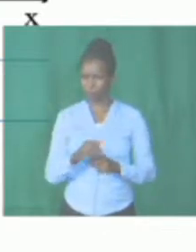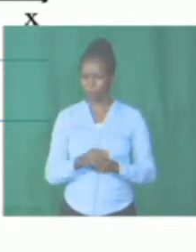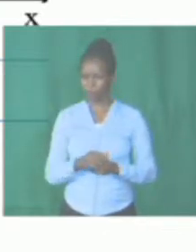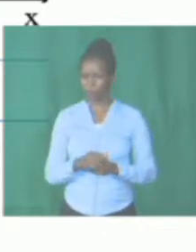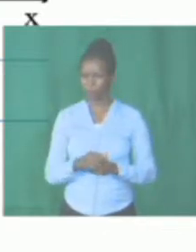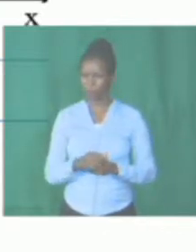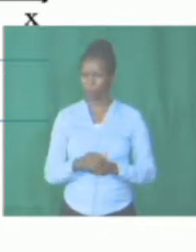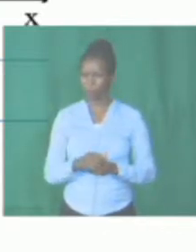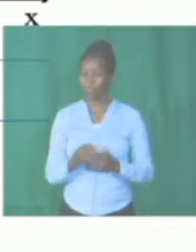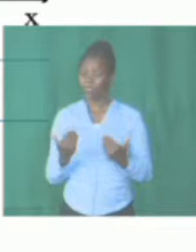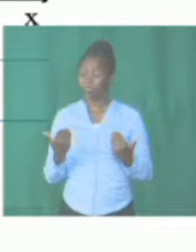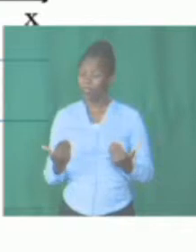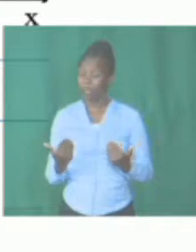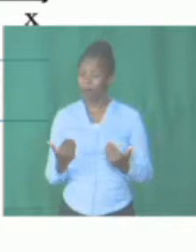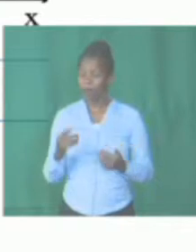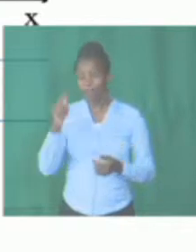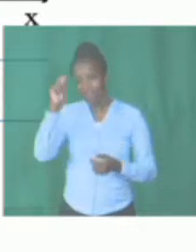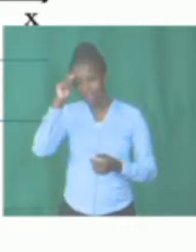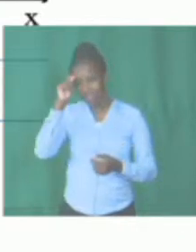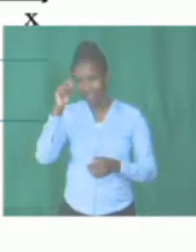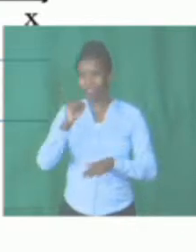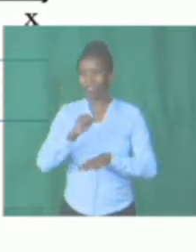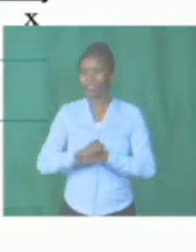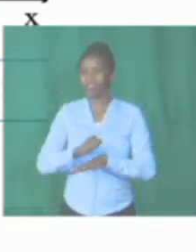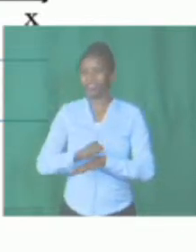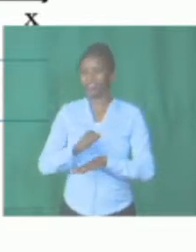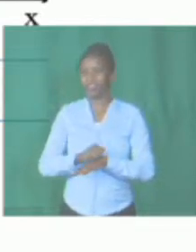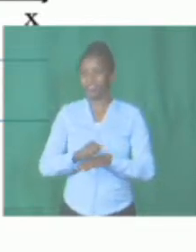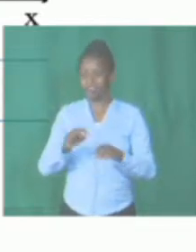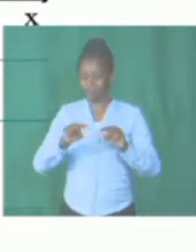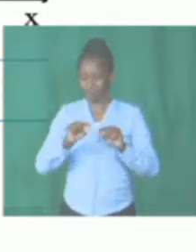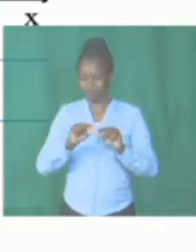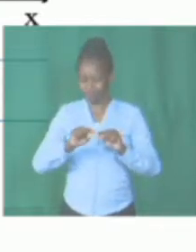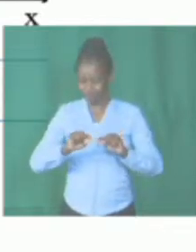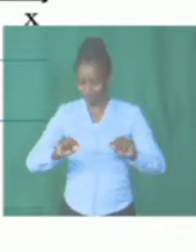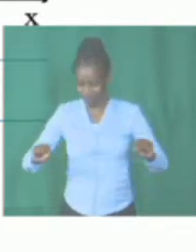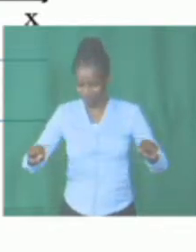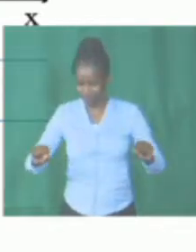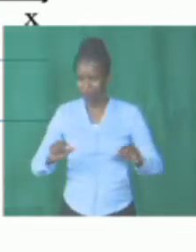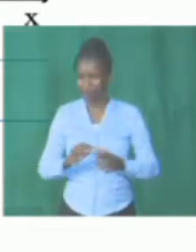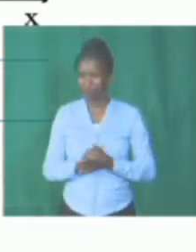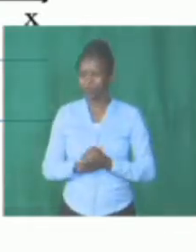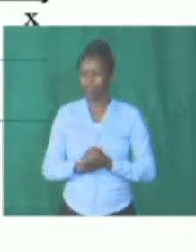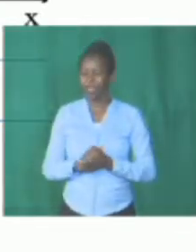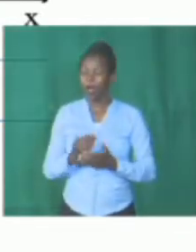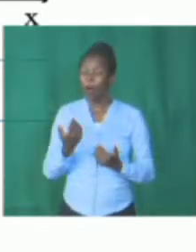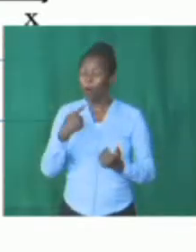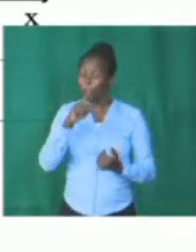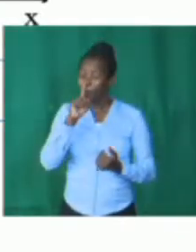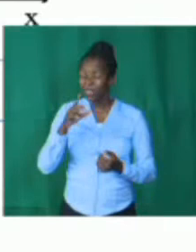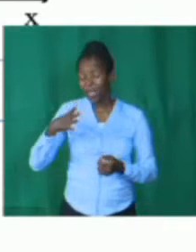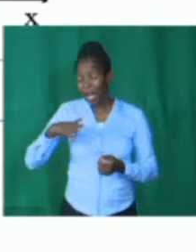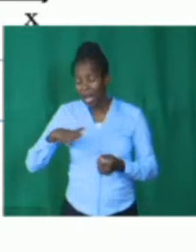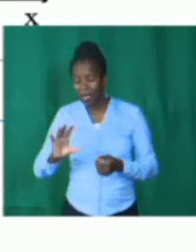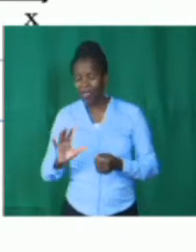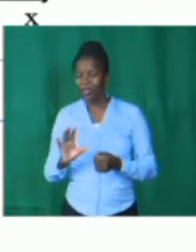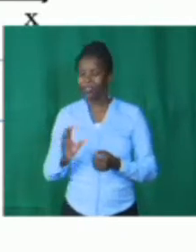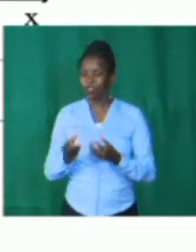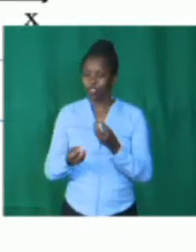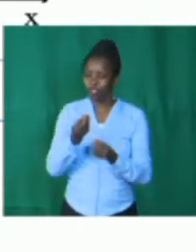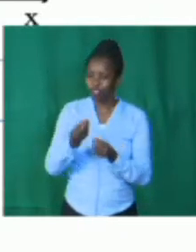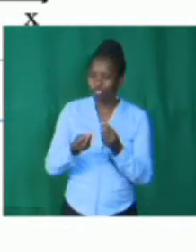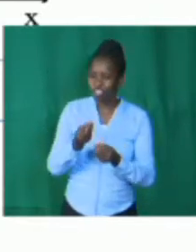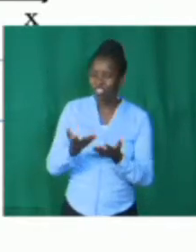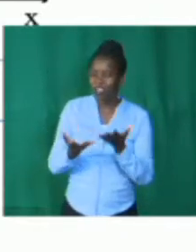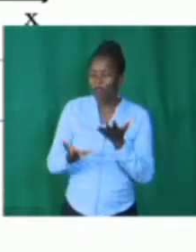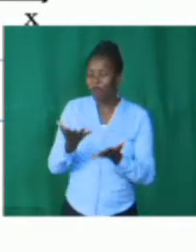I'm sure learners at home, you were able to find the length of this line segment. But I suspect some learners have given